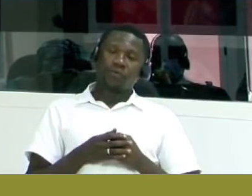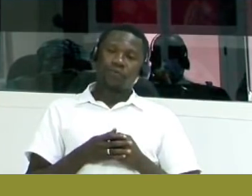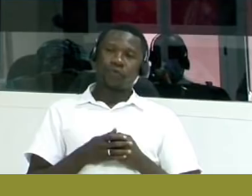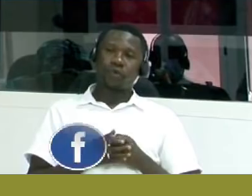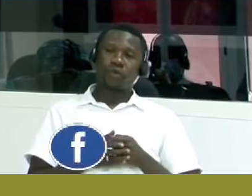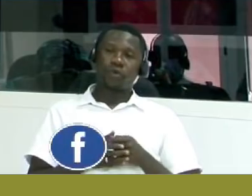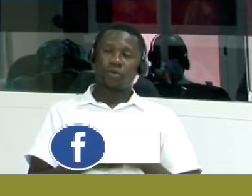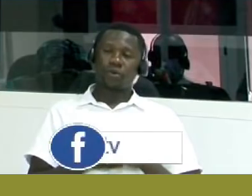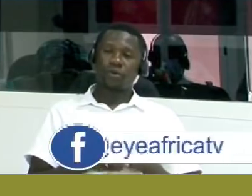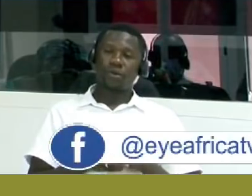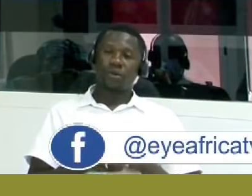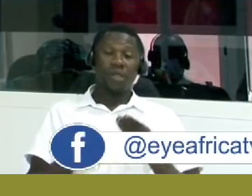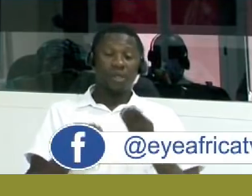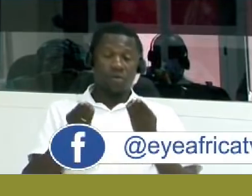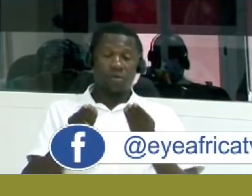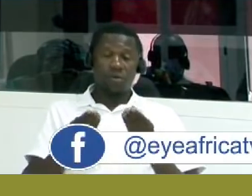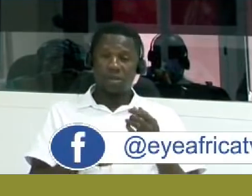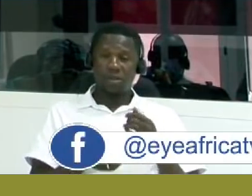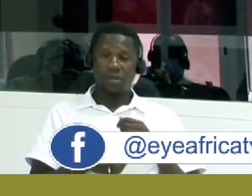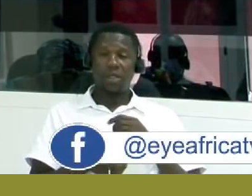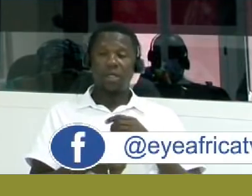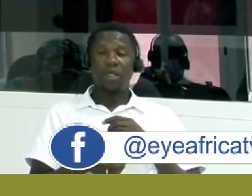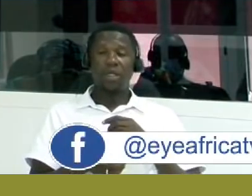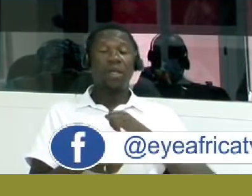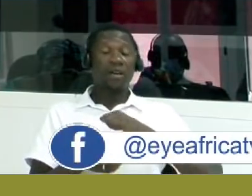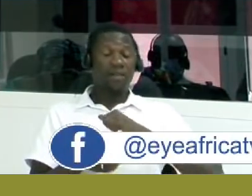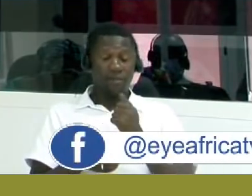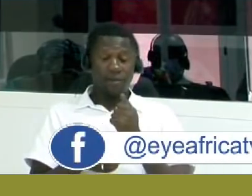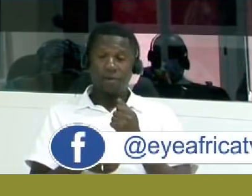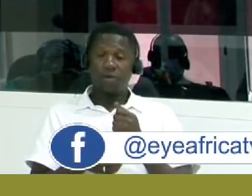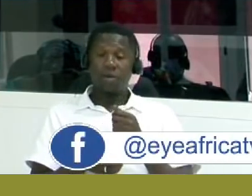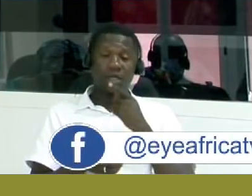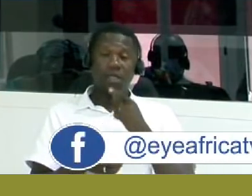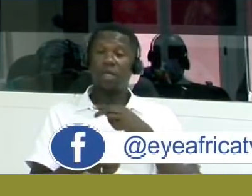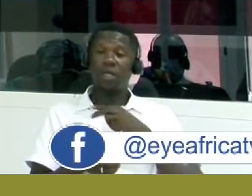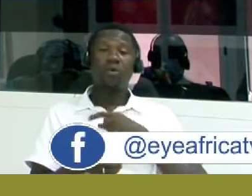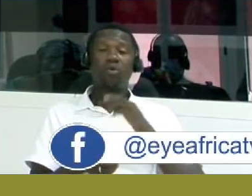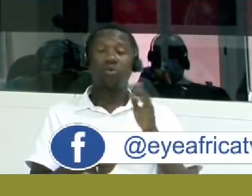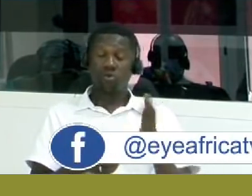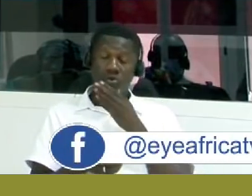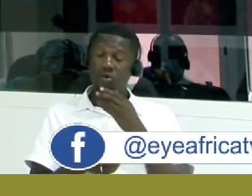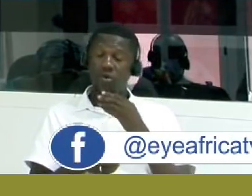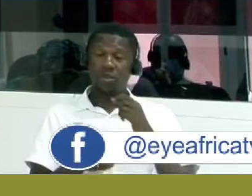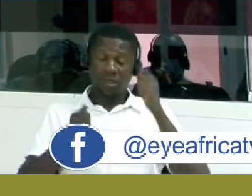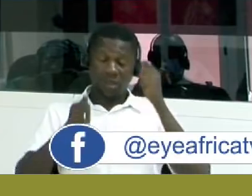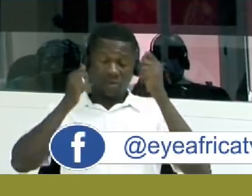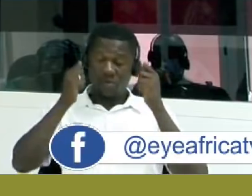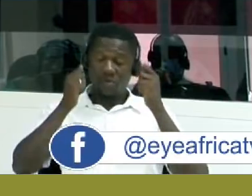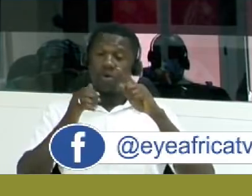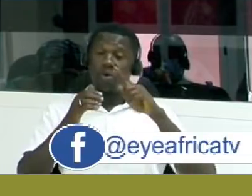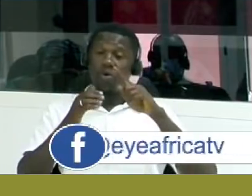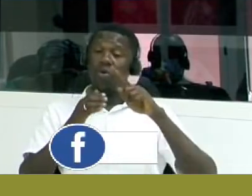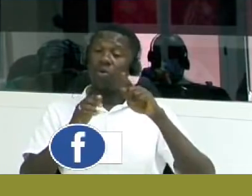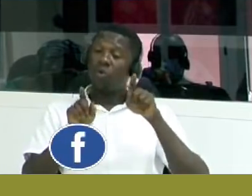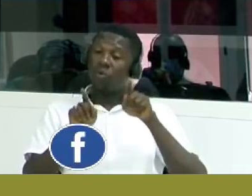the students insisted that they will demonstrate without a permit. That's your suggestion? With or without a permit,